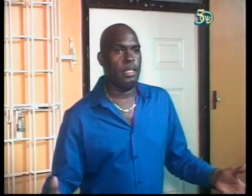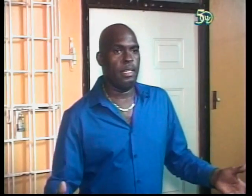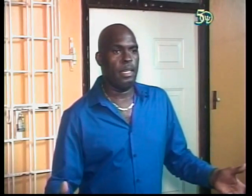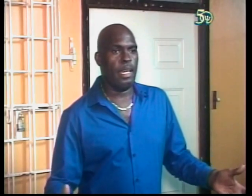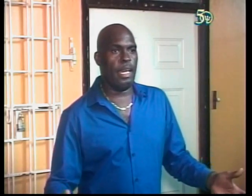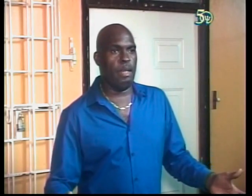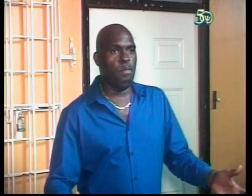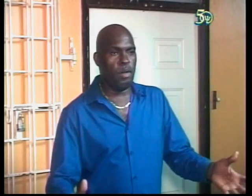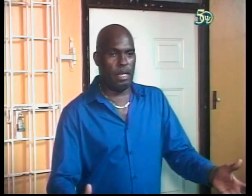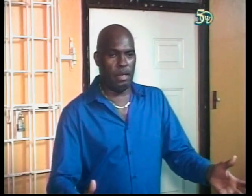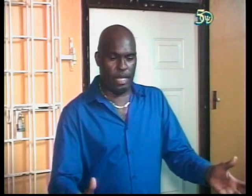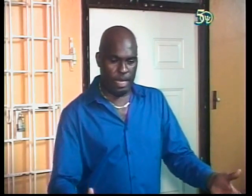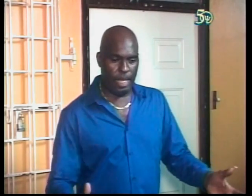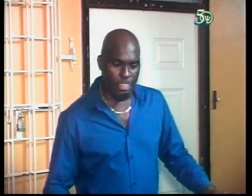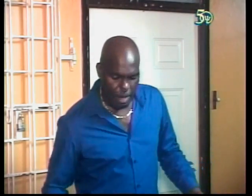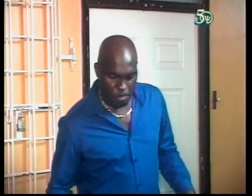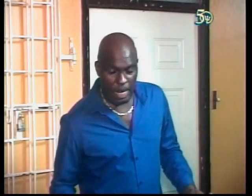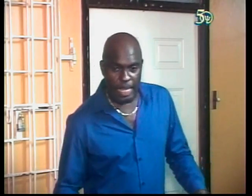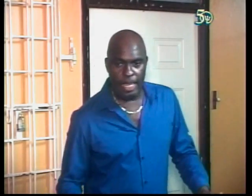there in